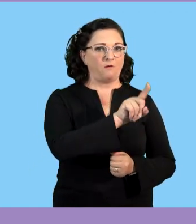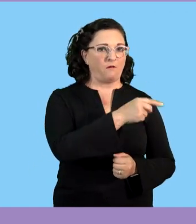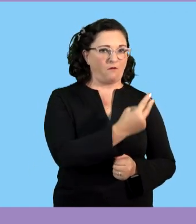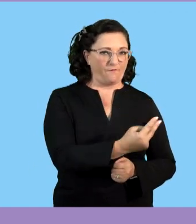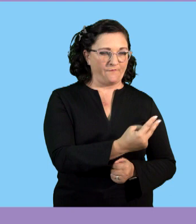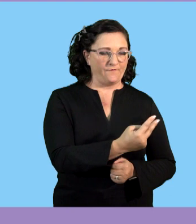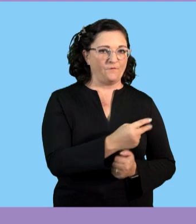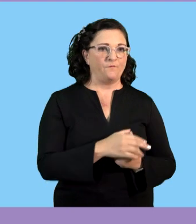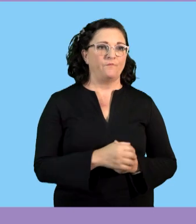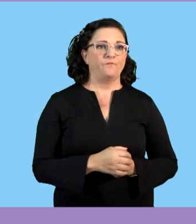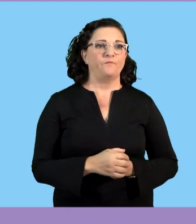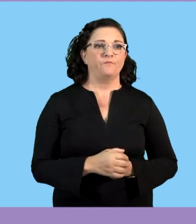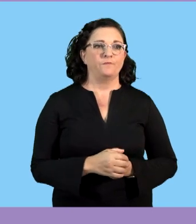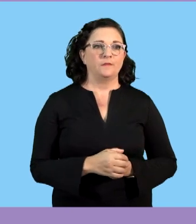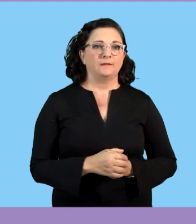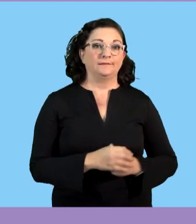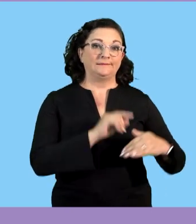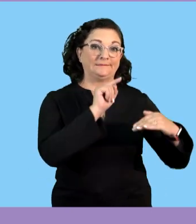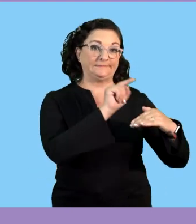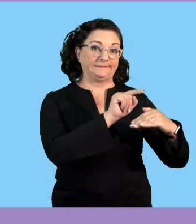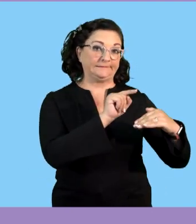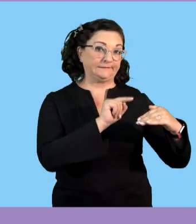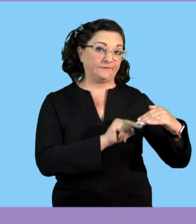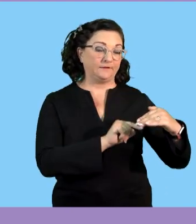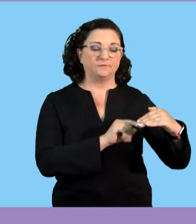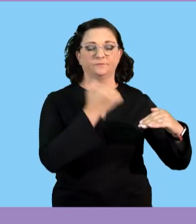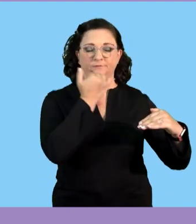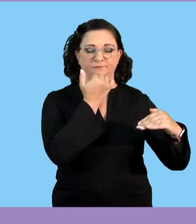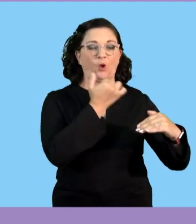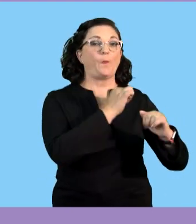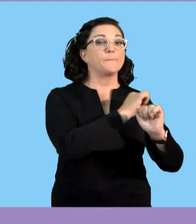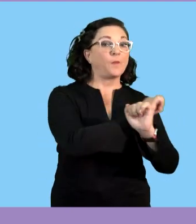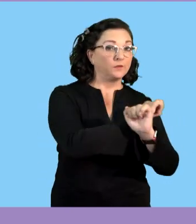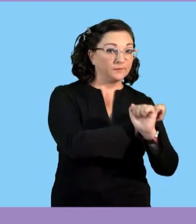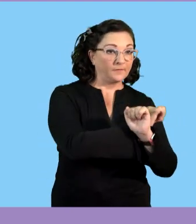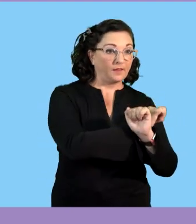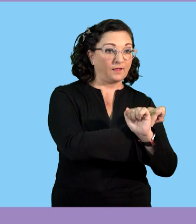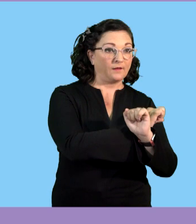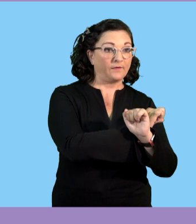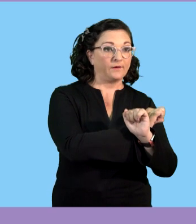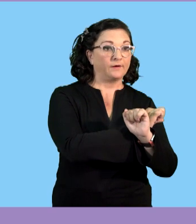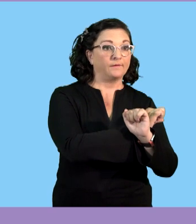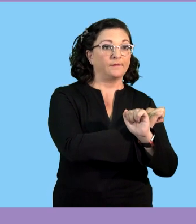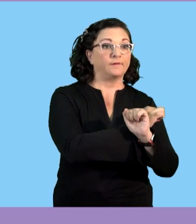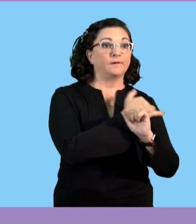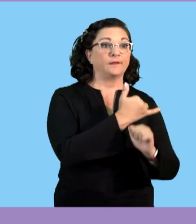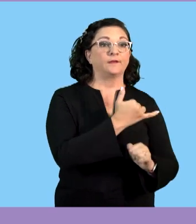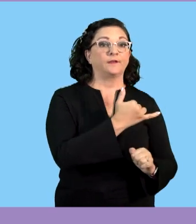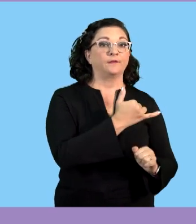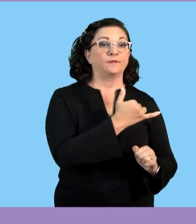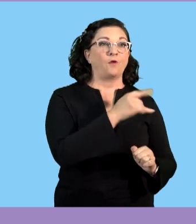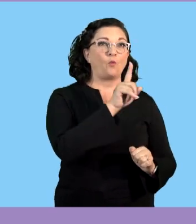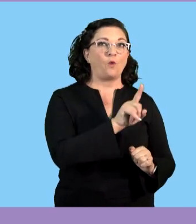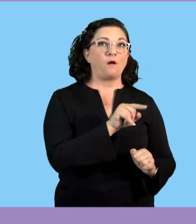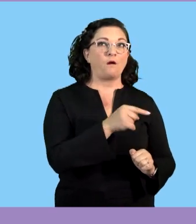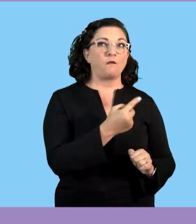that half and we are going to divide by the, we are going to multiply by the multiplicative inverse.